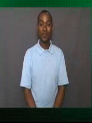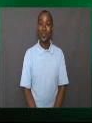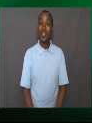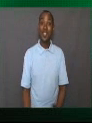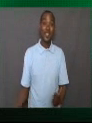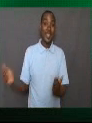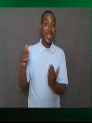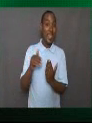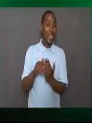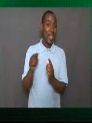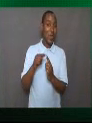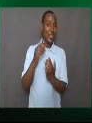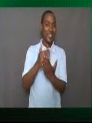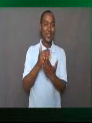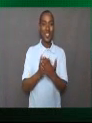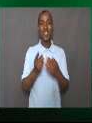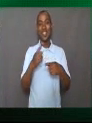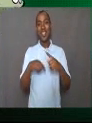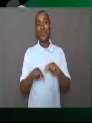Let's get back to our lesson.